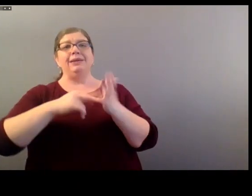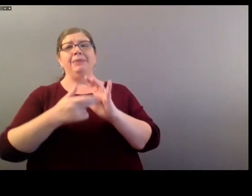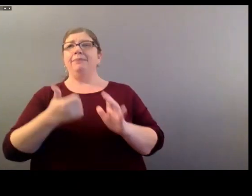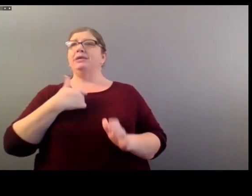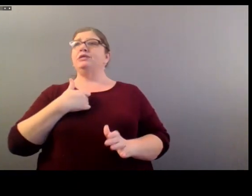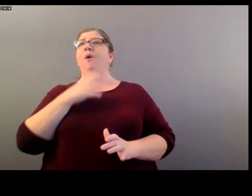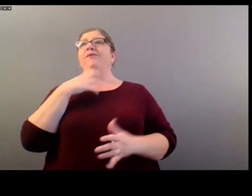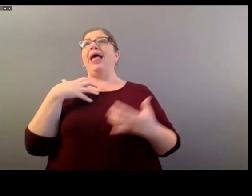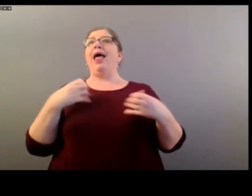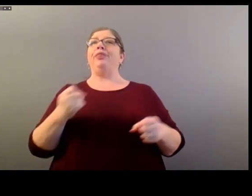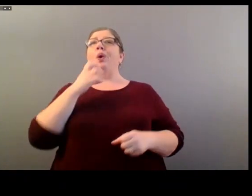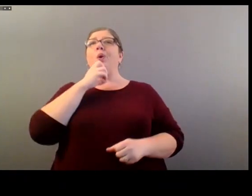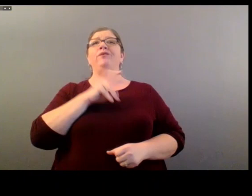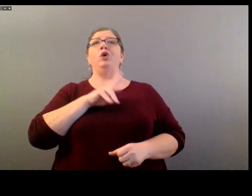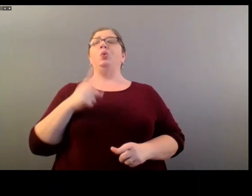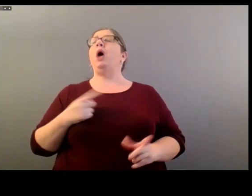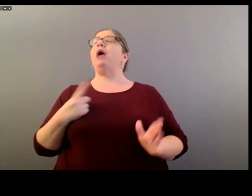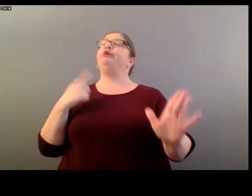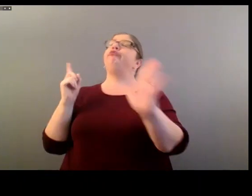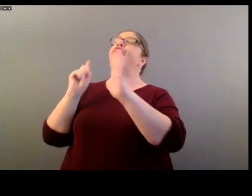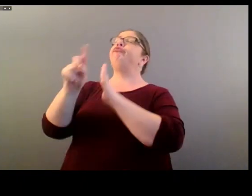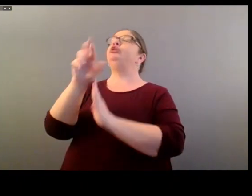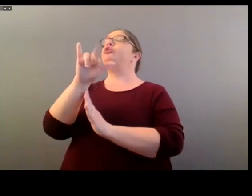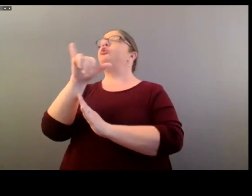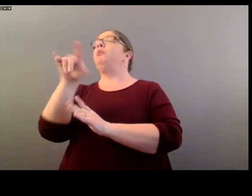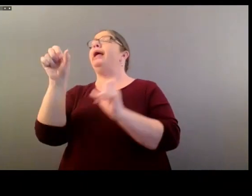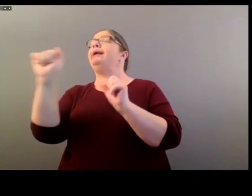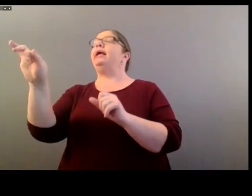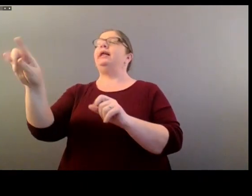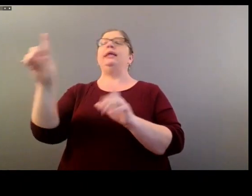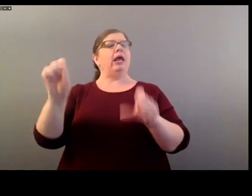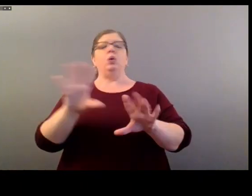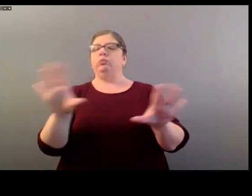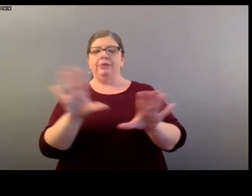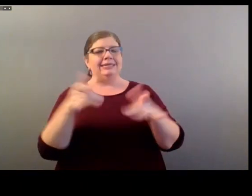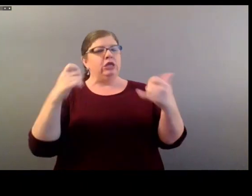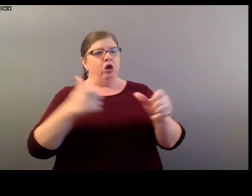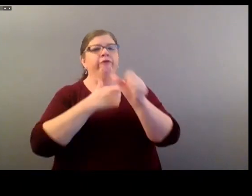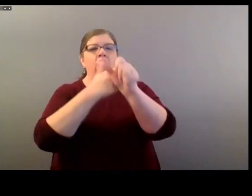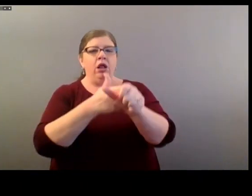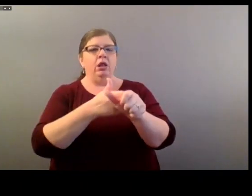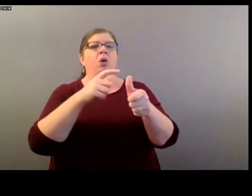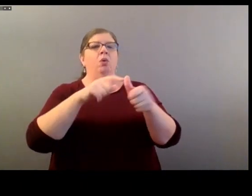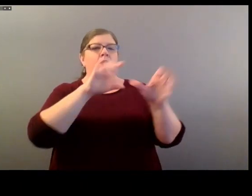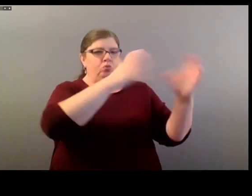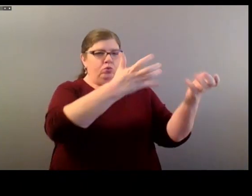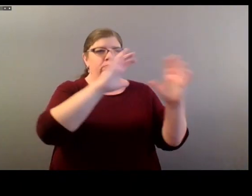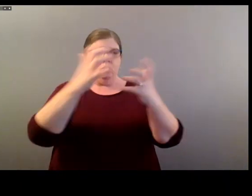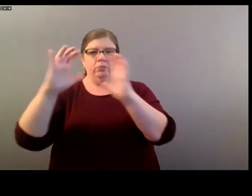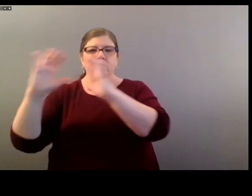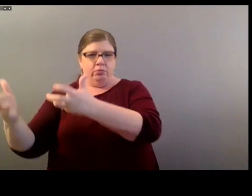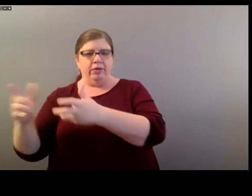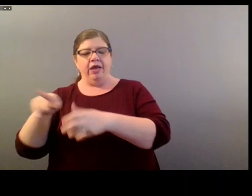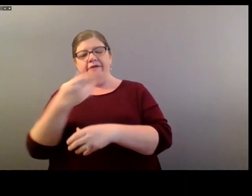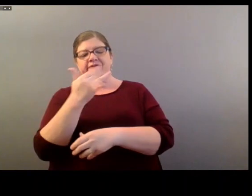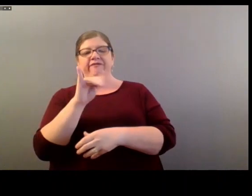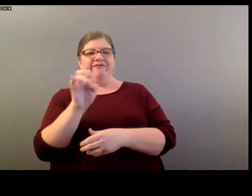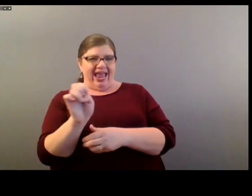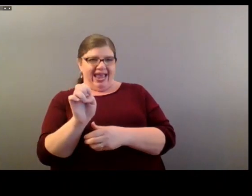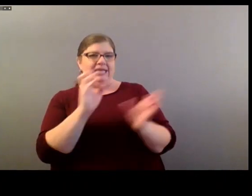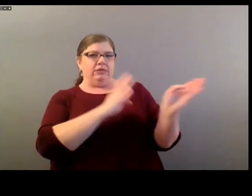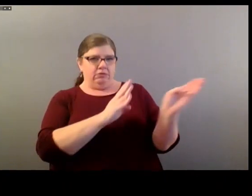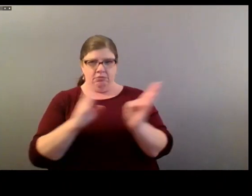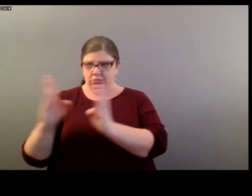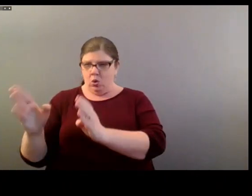all of a sudden go to Rite Aid. So they will follow our phase and tier system for